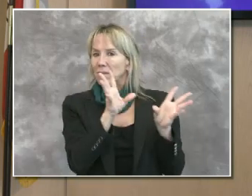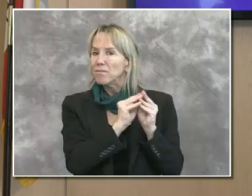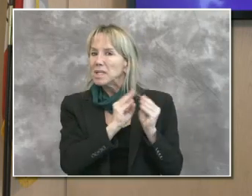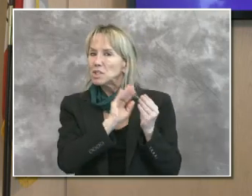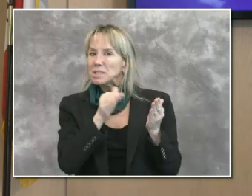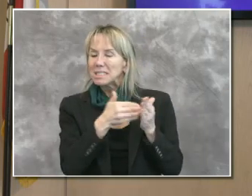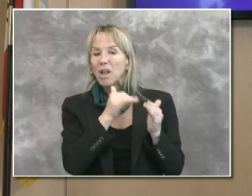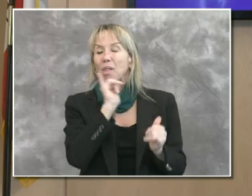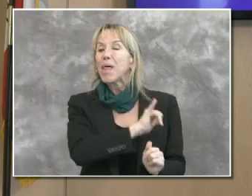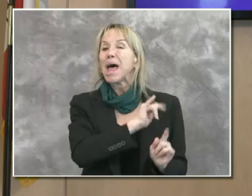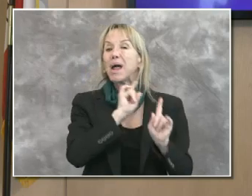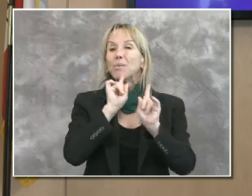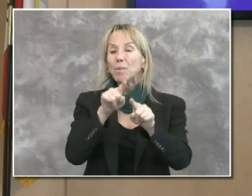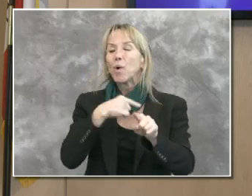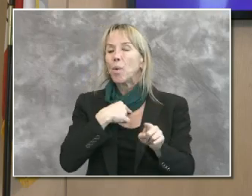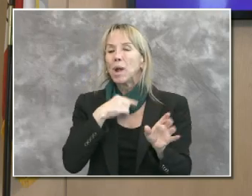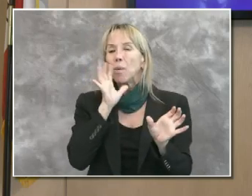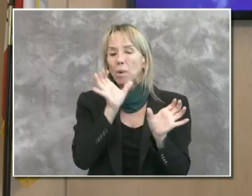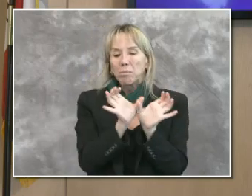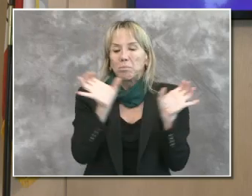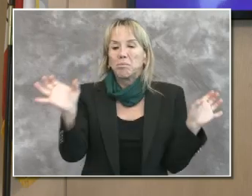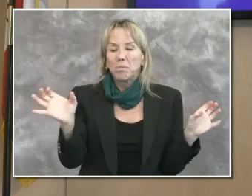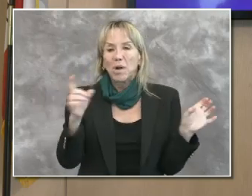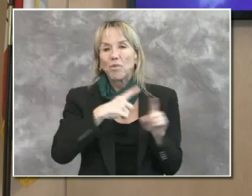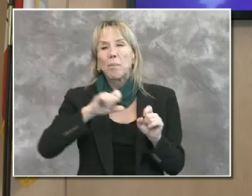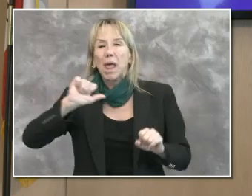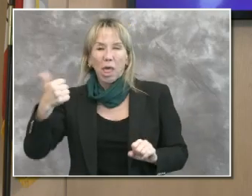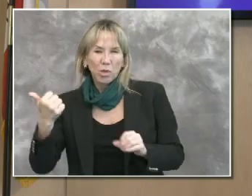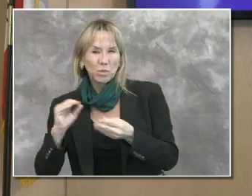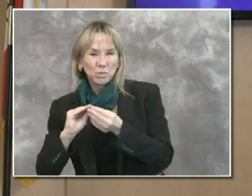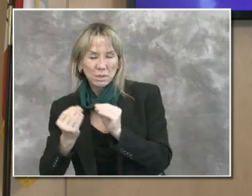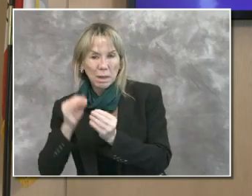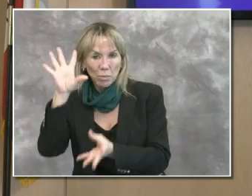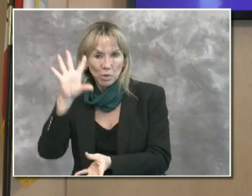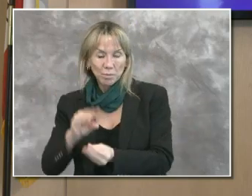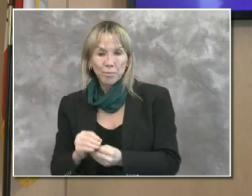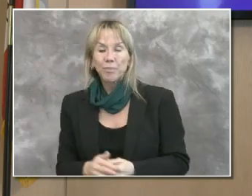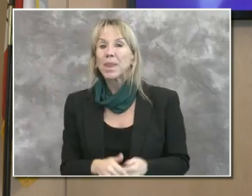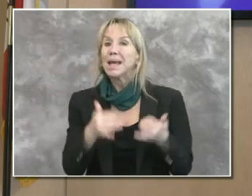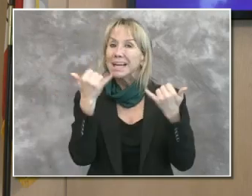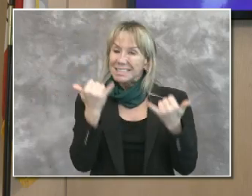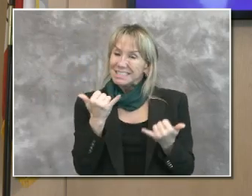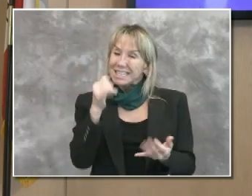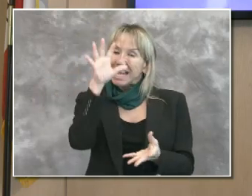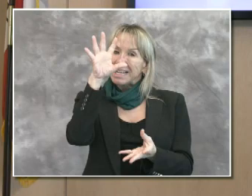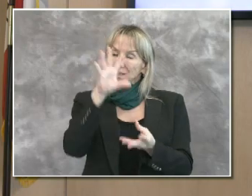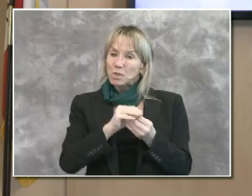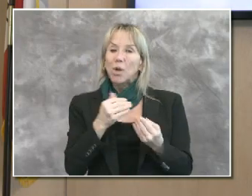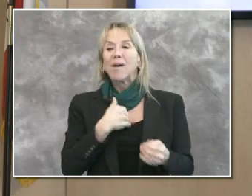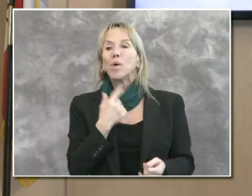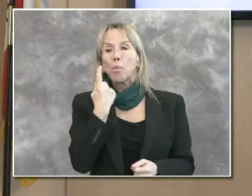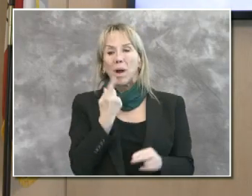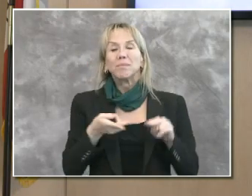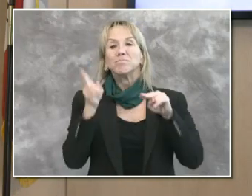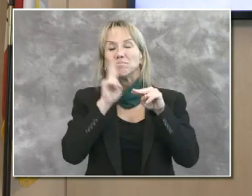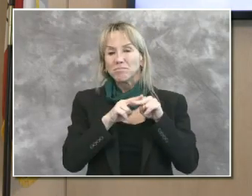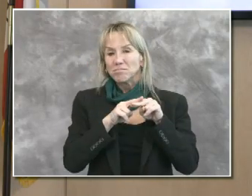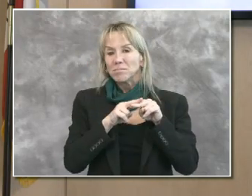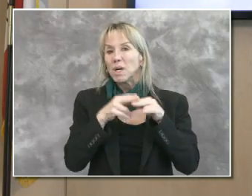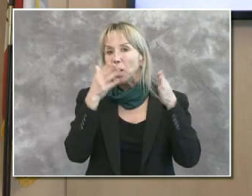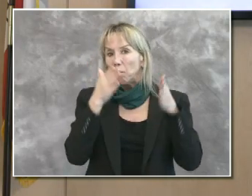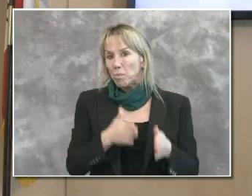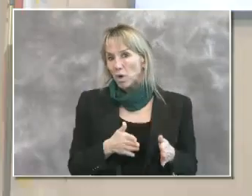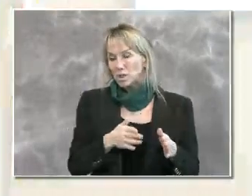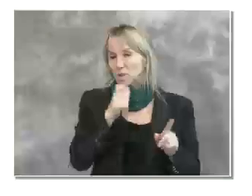distinct from the rest of the results that we share. For today's totals, we have one additional homeless individual who's tested positive, which takes us to a